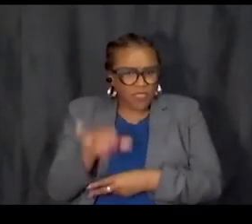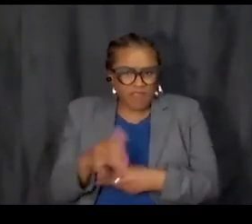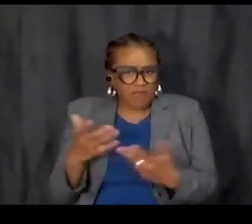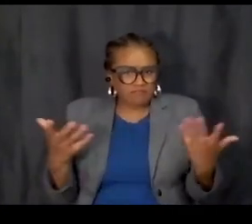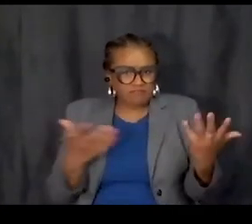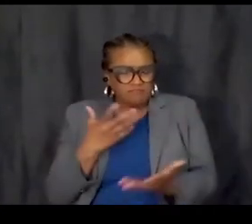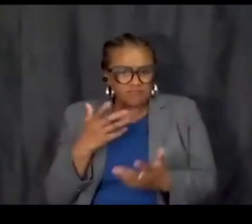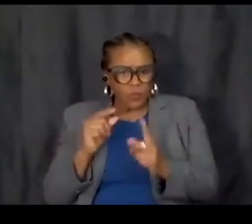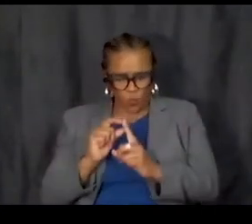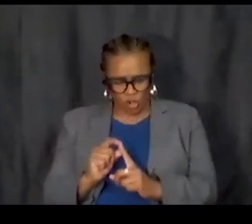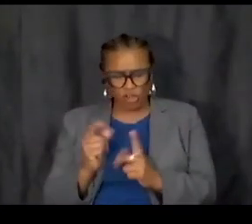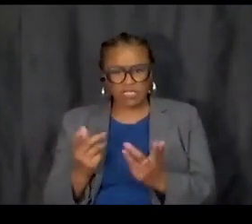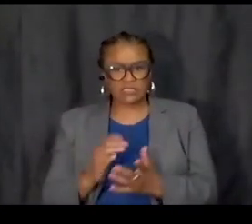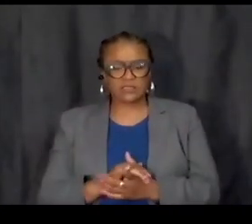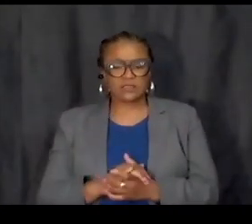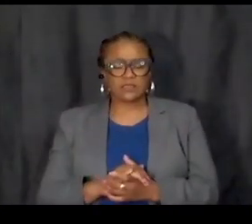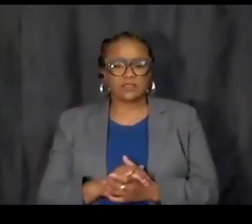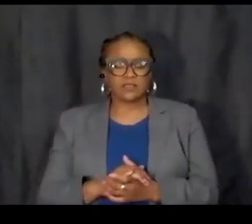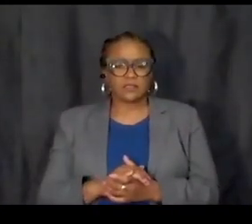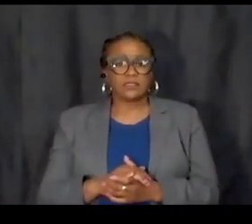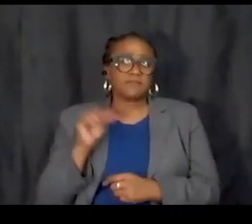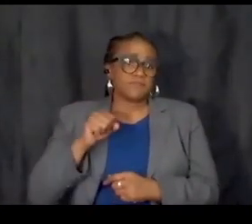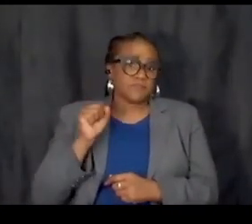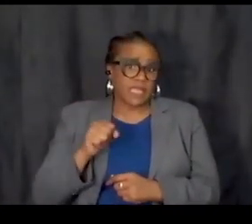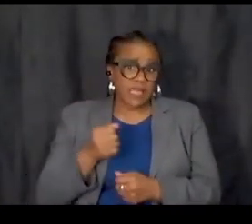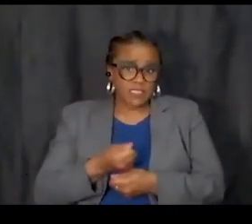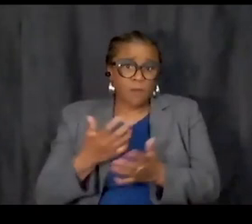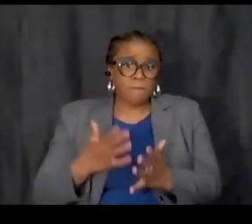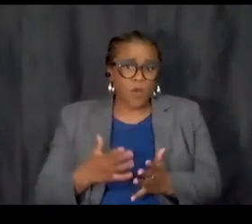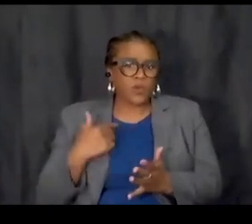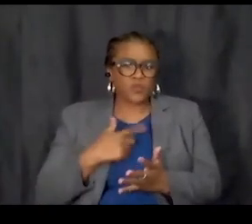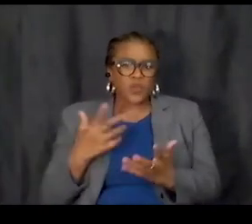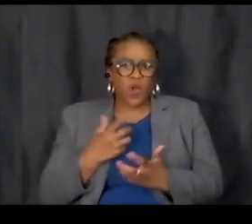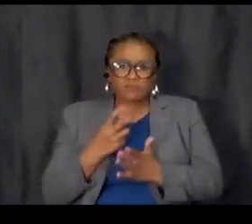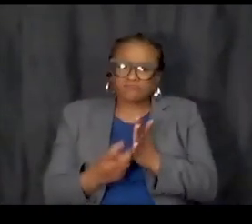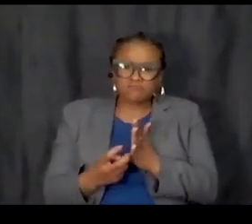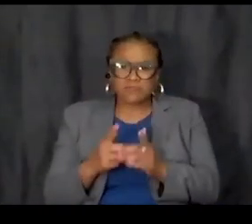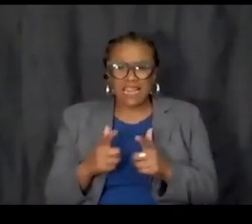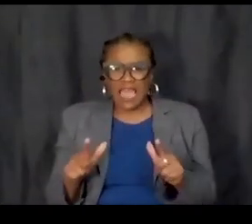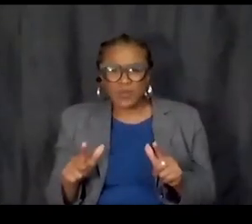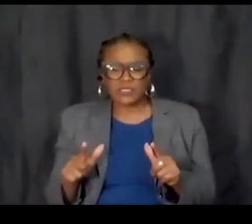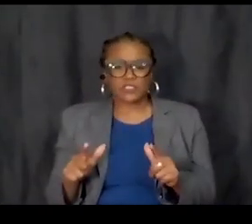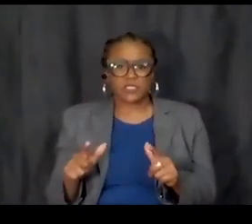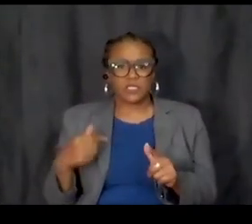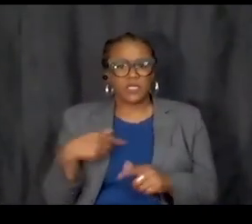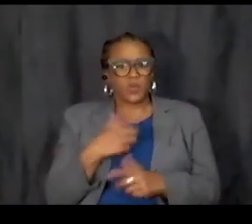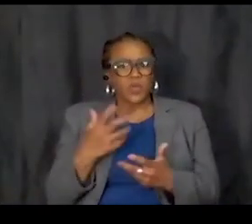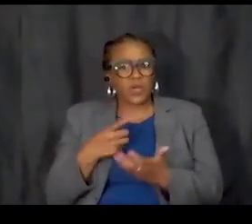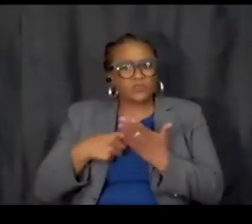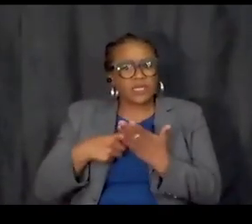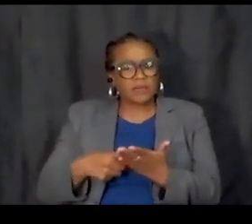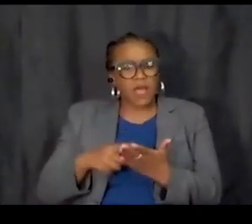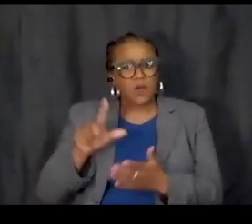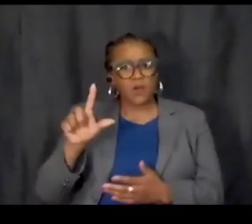Yeah, I think as poets, we want to get into the language and we want to talk about legibility and who gets to legible